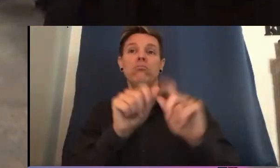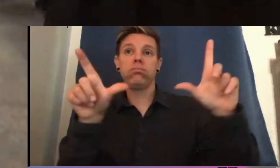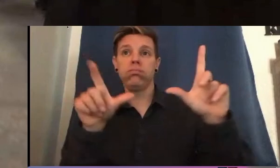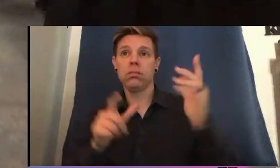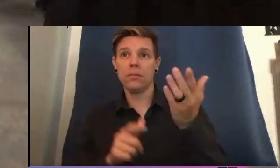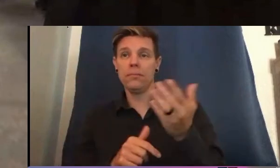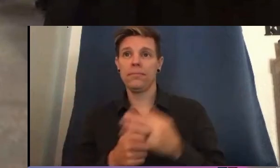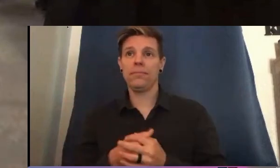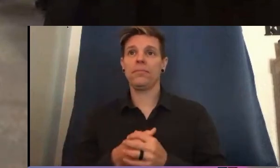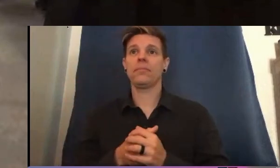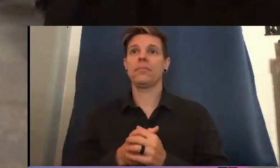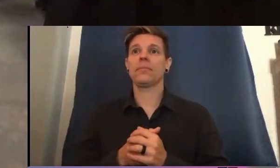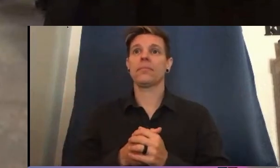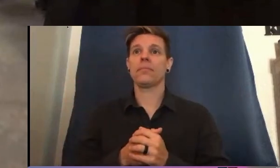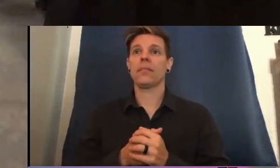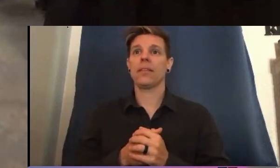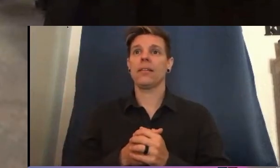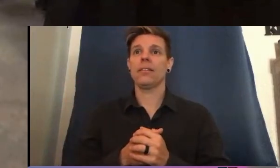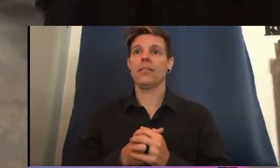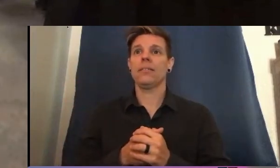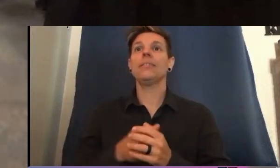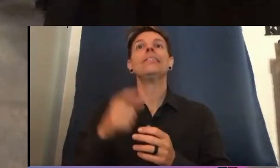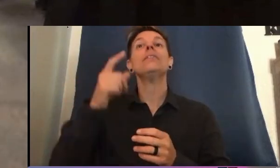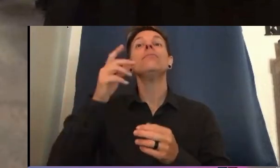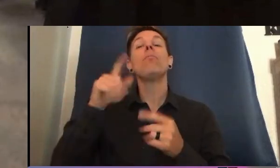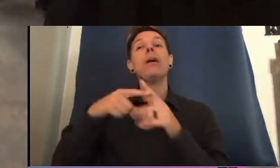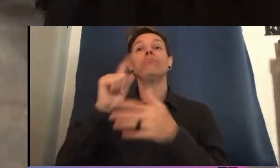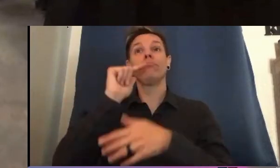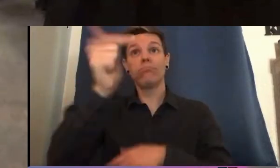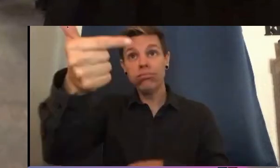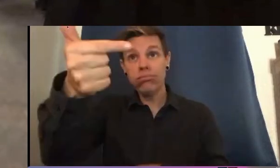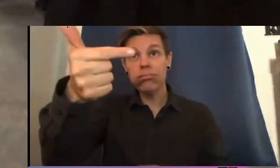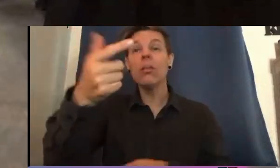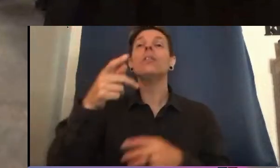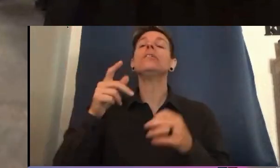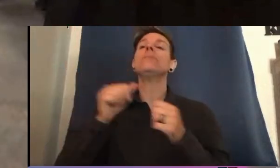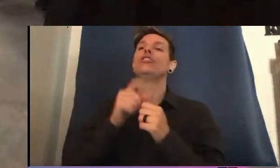identify themselves. And particularly if you're part of a group